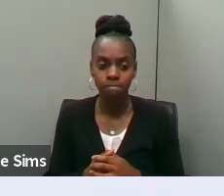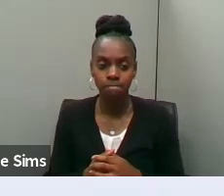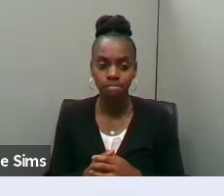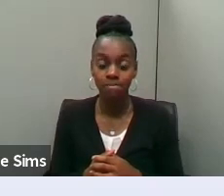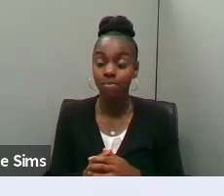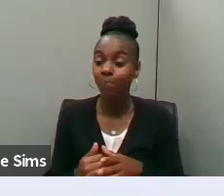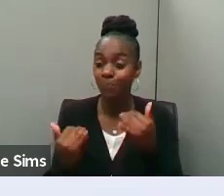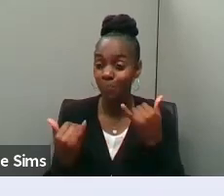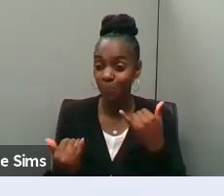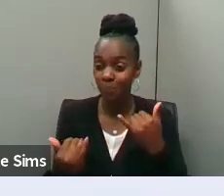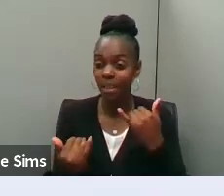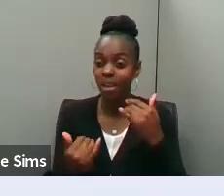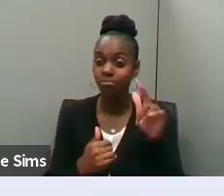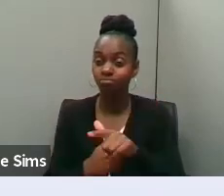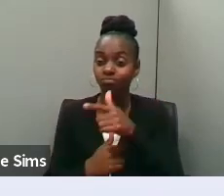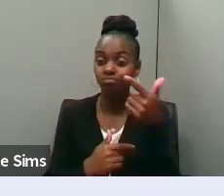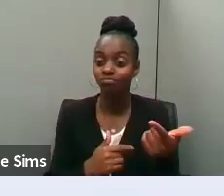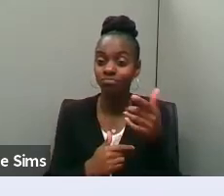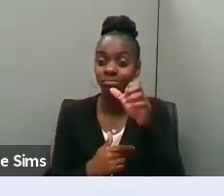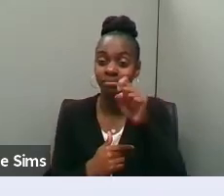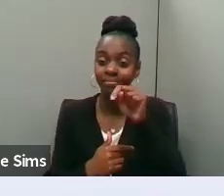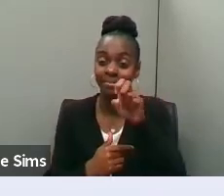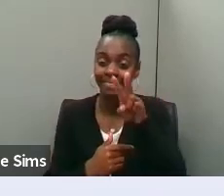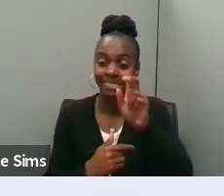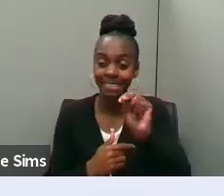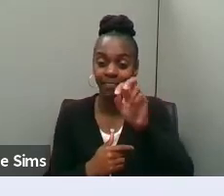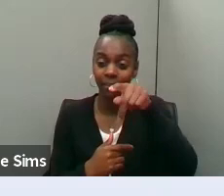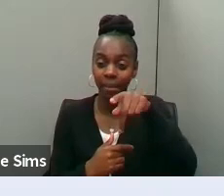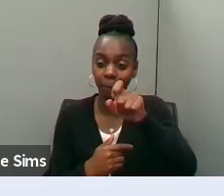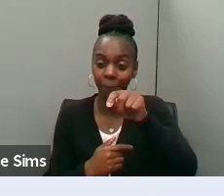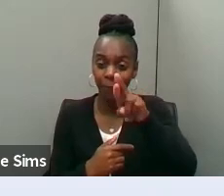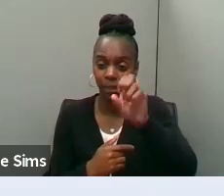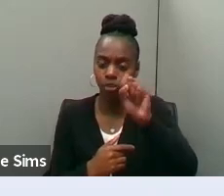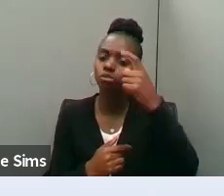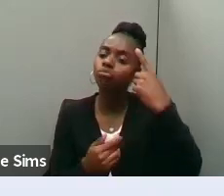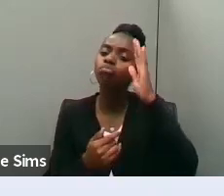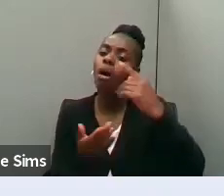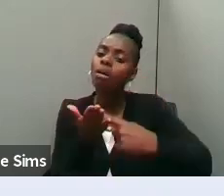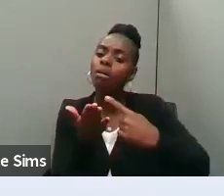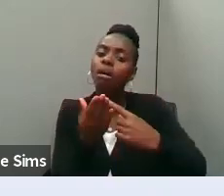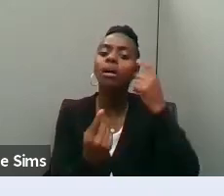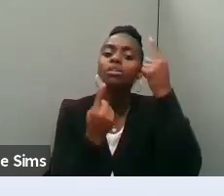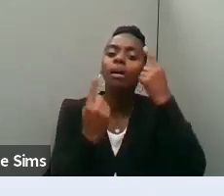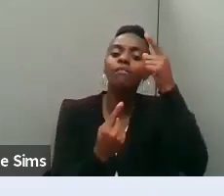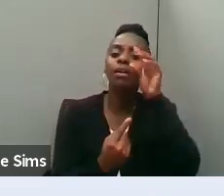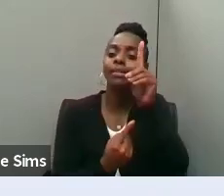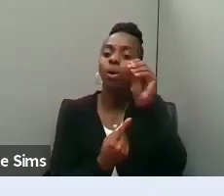And so now I'm going to turn it over to Stephen Peters, who's going to talk about considerations for DOR clients.